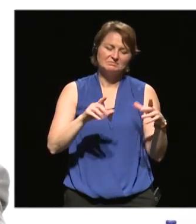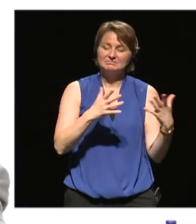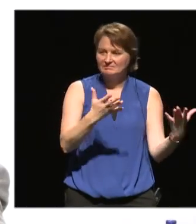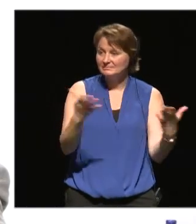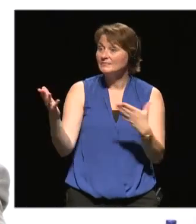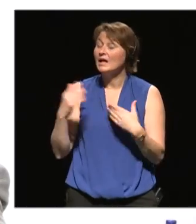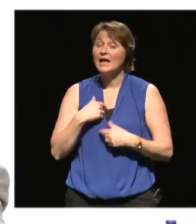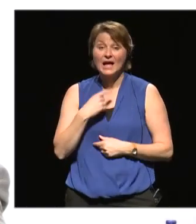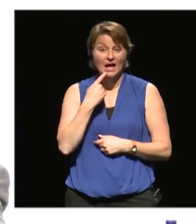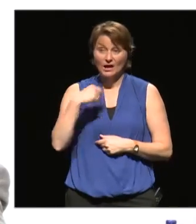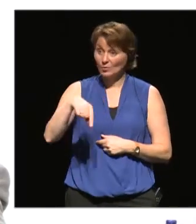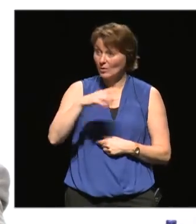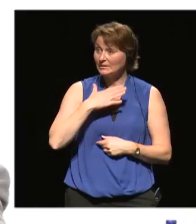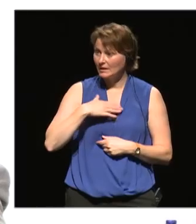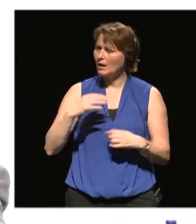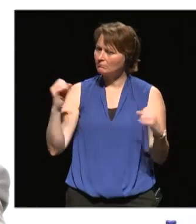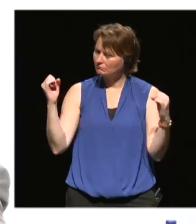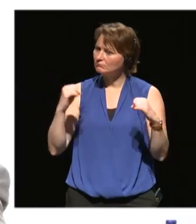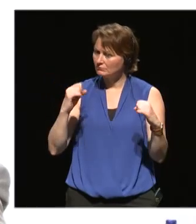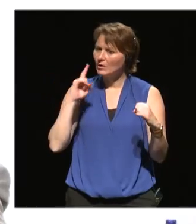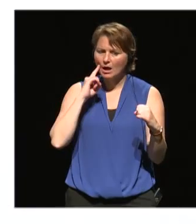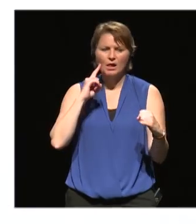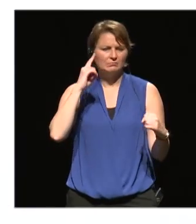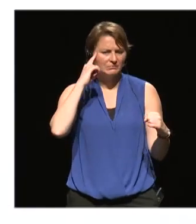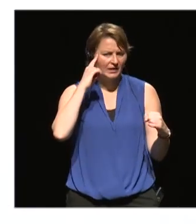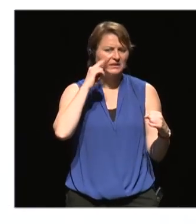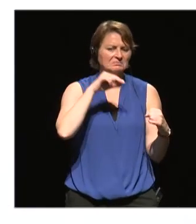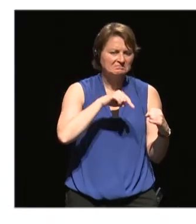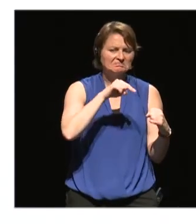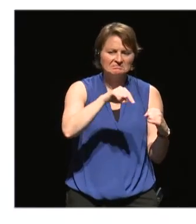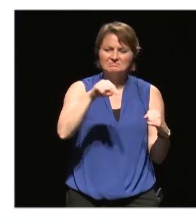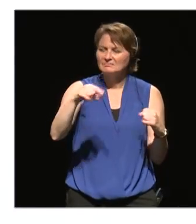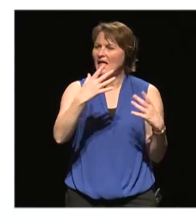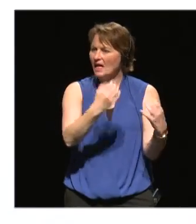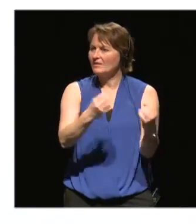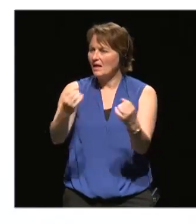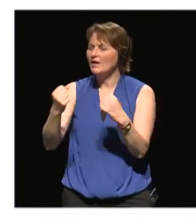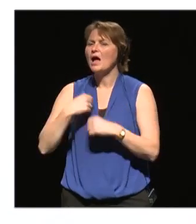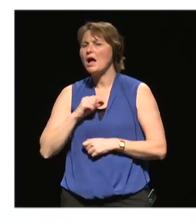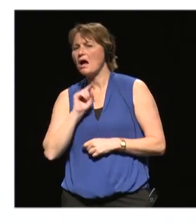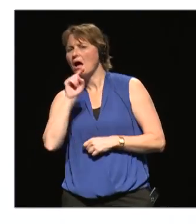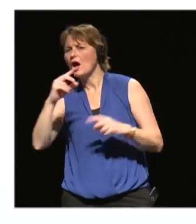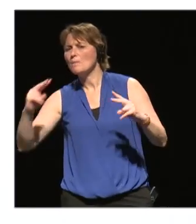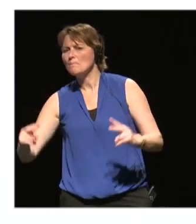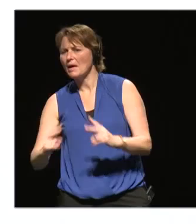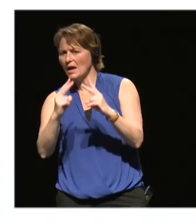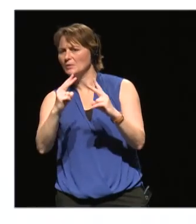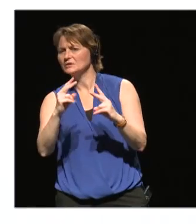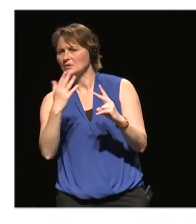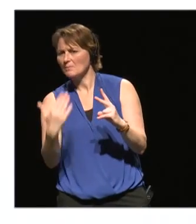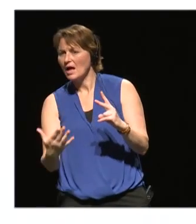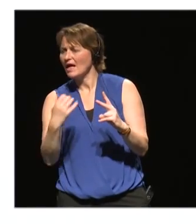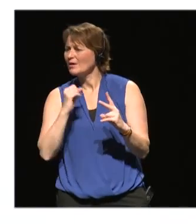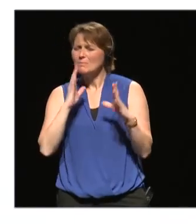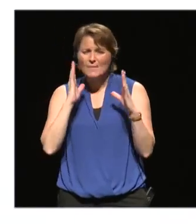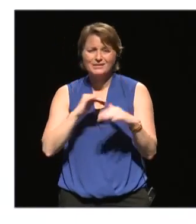all of that is being taken into account in the road to Paris. And of course, we do need all actors,